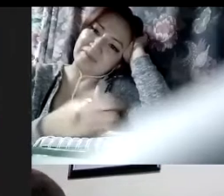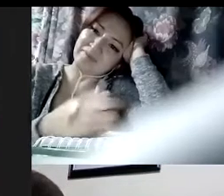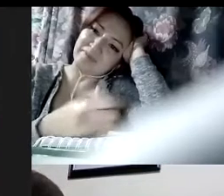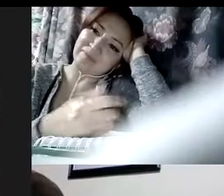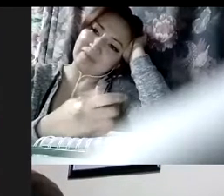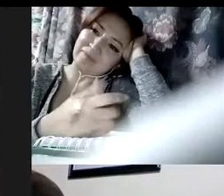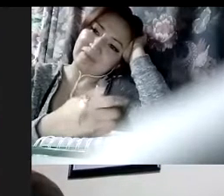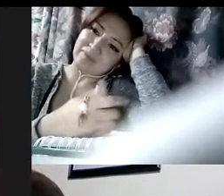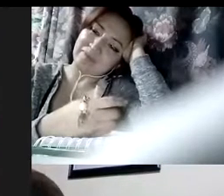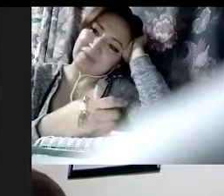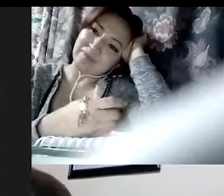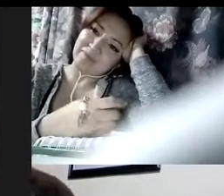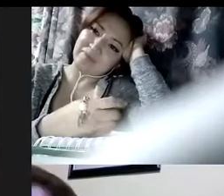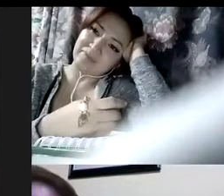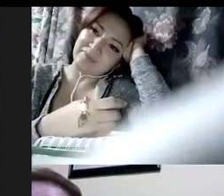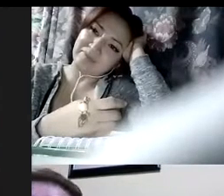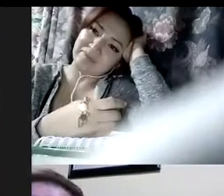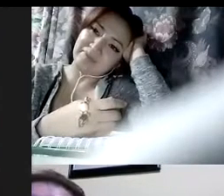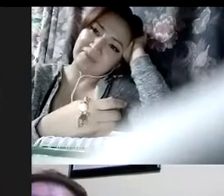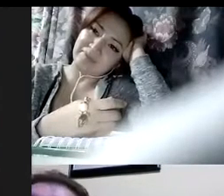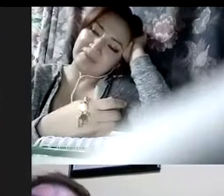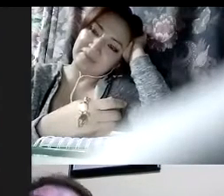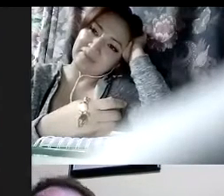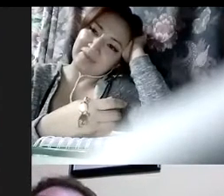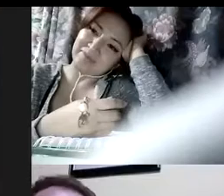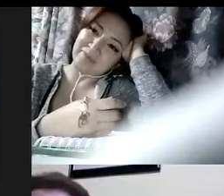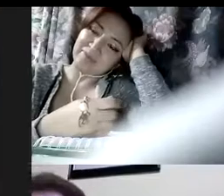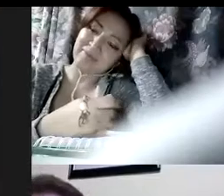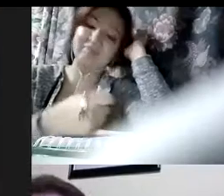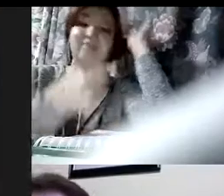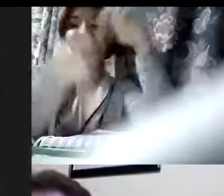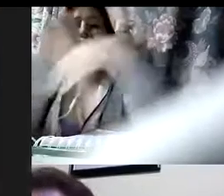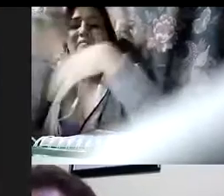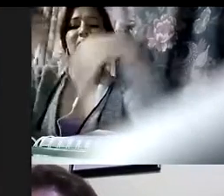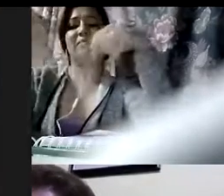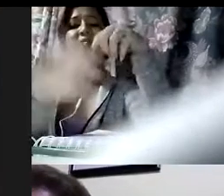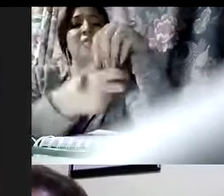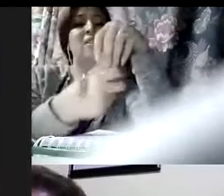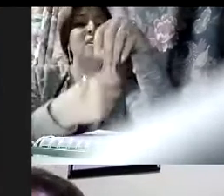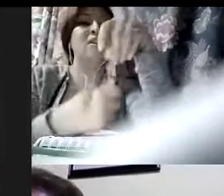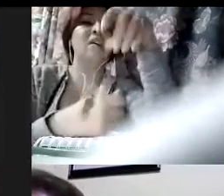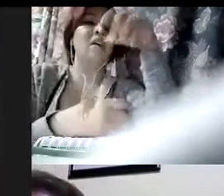Oh, yeah, Eliani is looking at me. So you are the first, Eliani, you and your group.